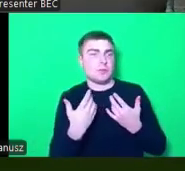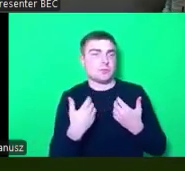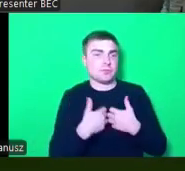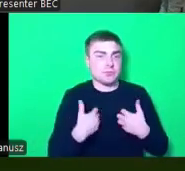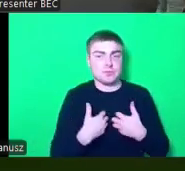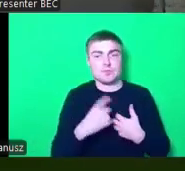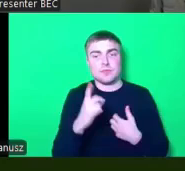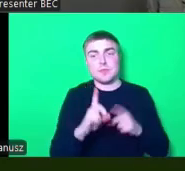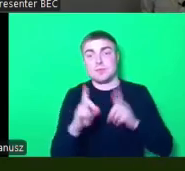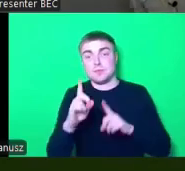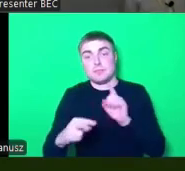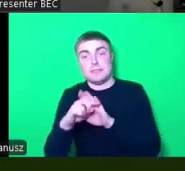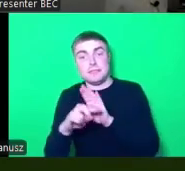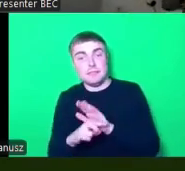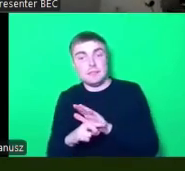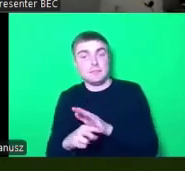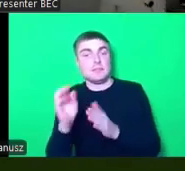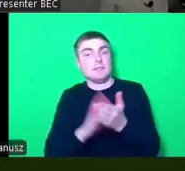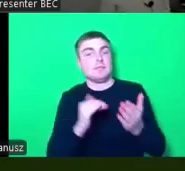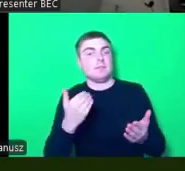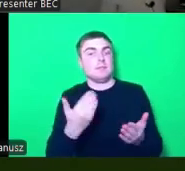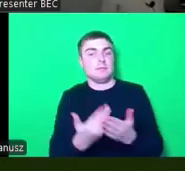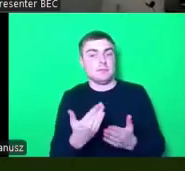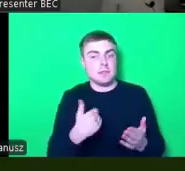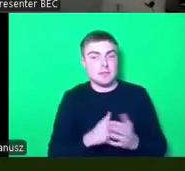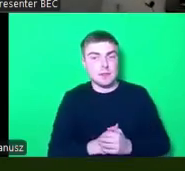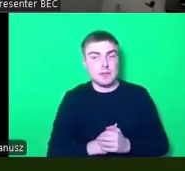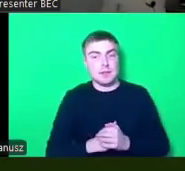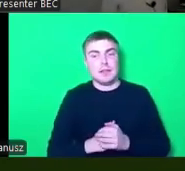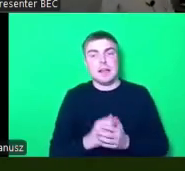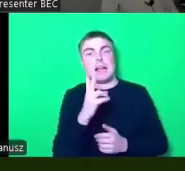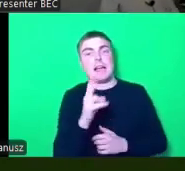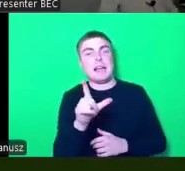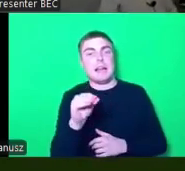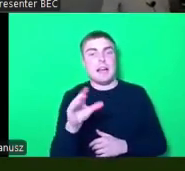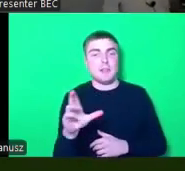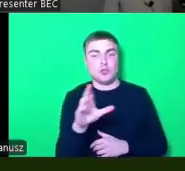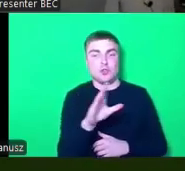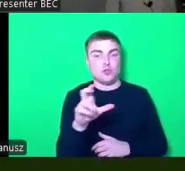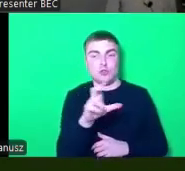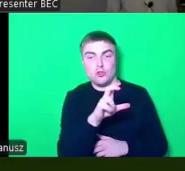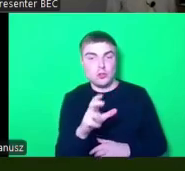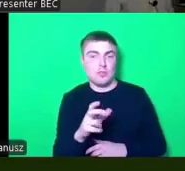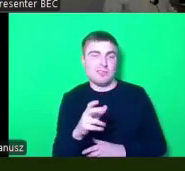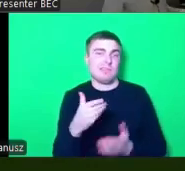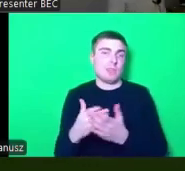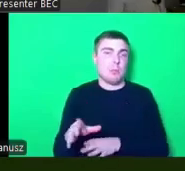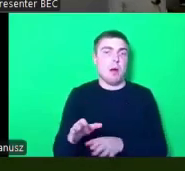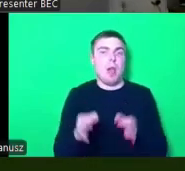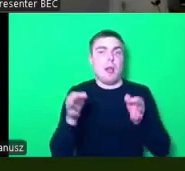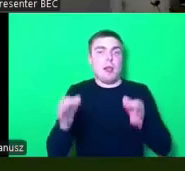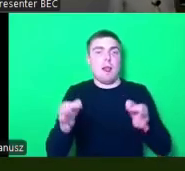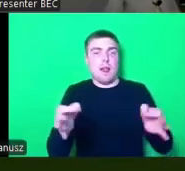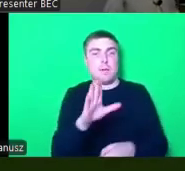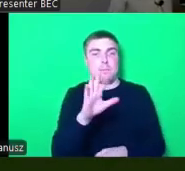like tick occurrence or even occurrence of Lyme disease because of entering into the forest. So the effects